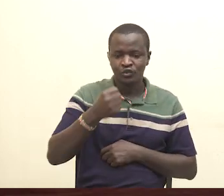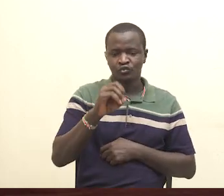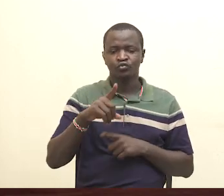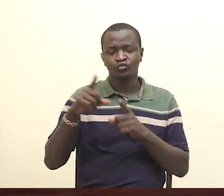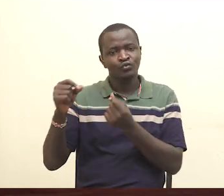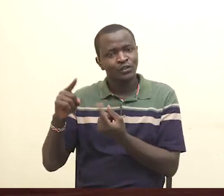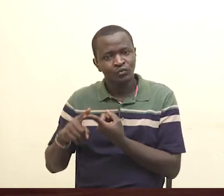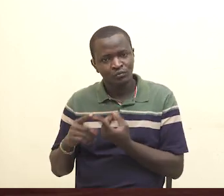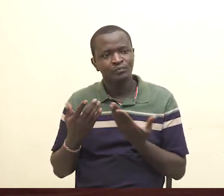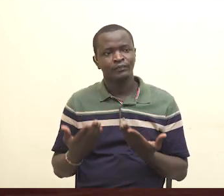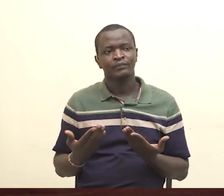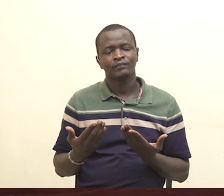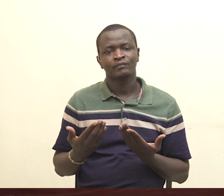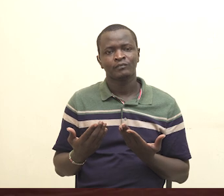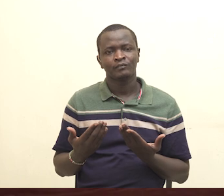into the